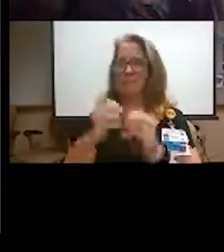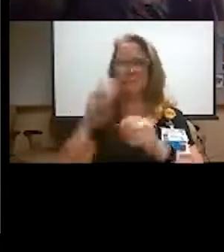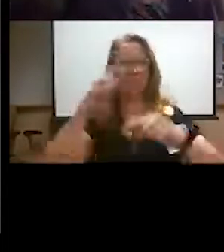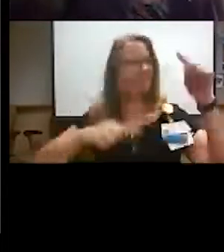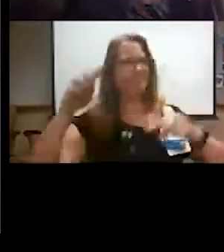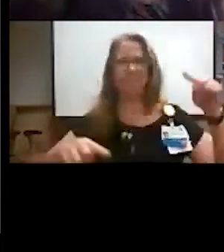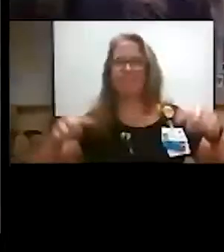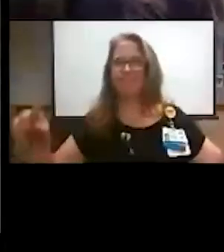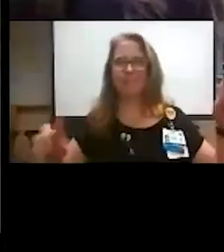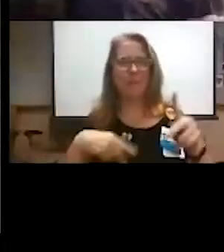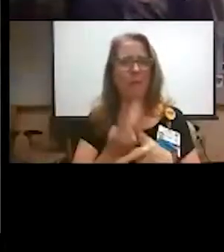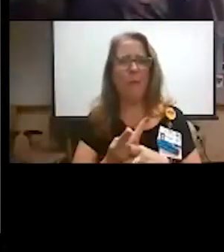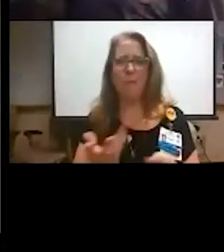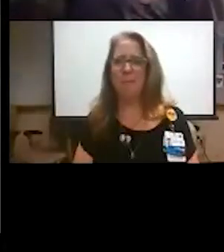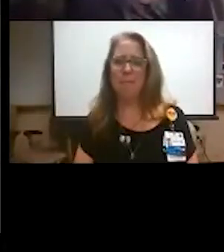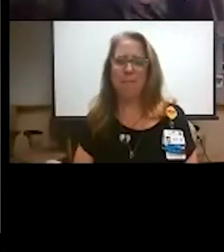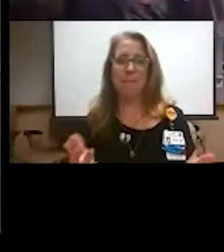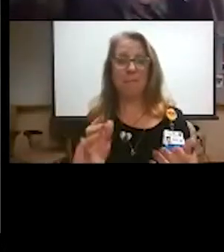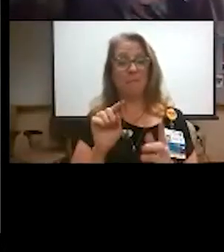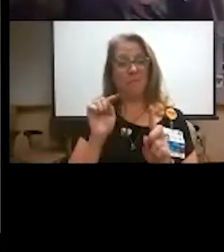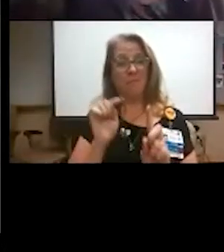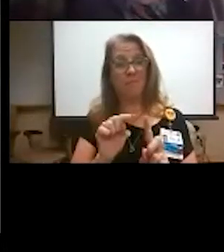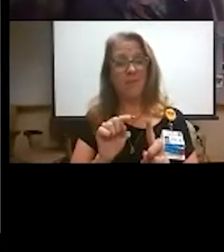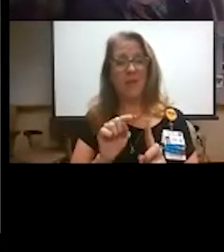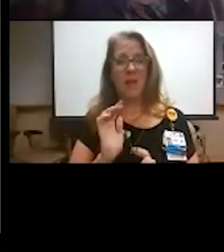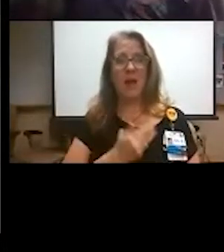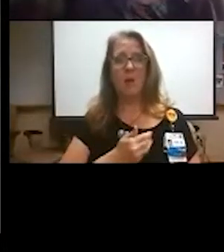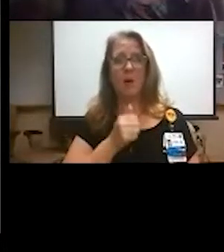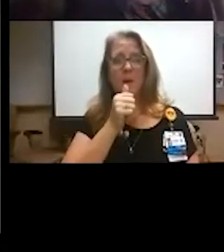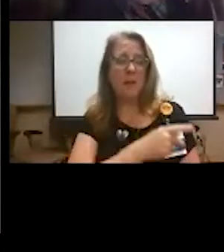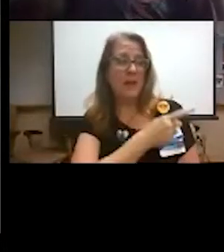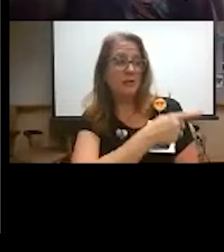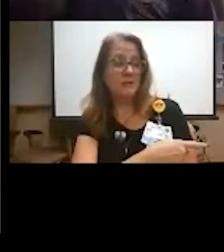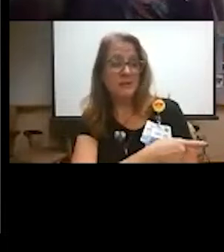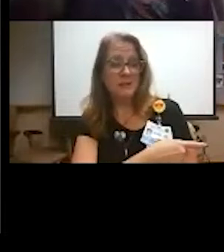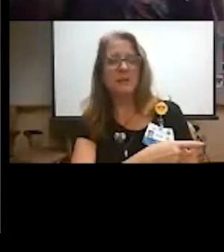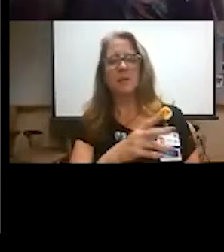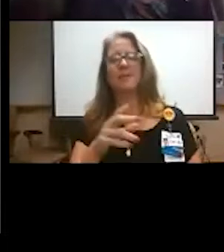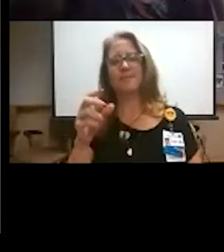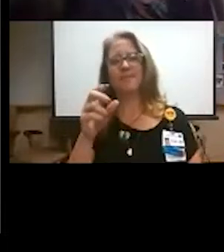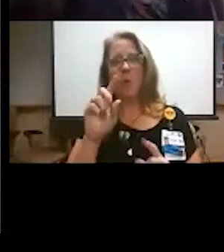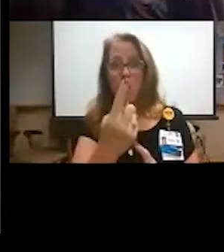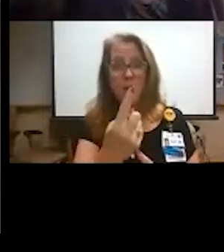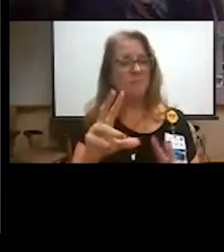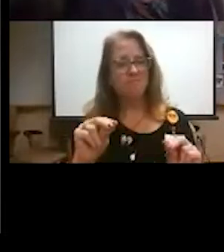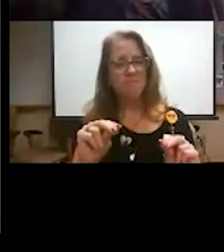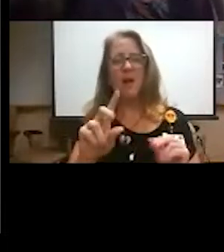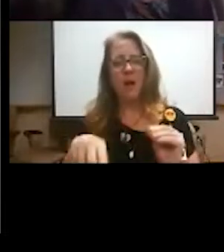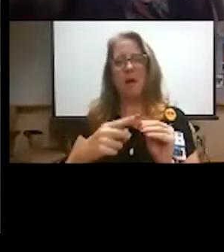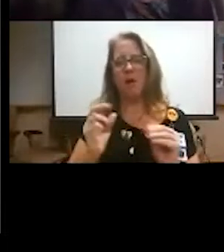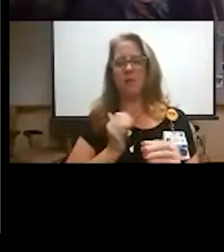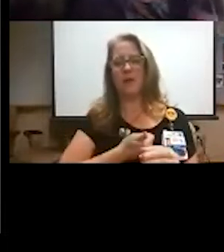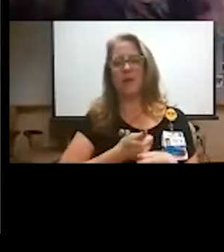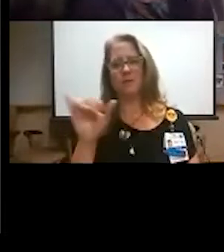forms. So that is not just about our patients, but it is about our patients, but it's also about all of us.